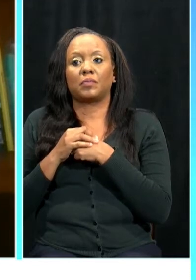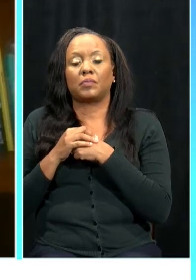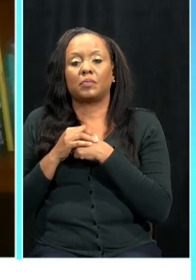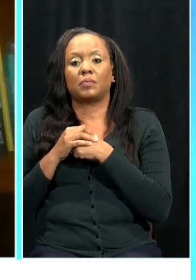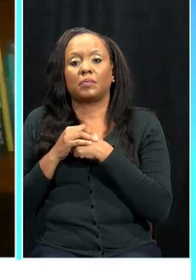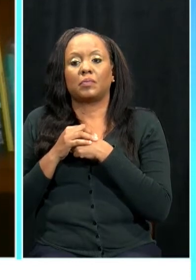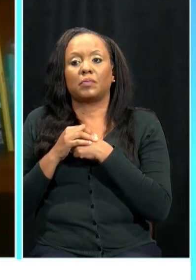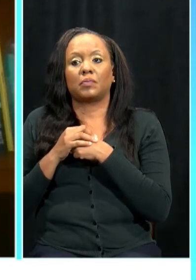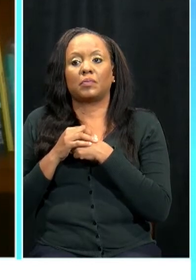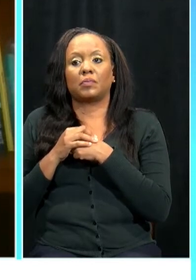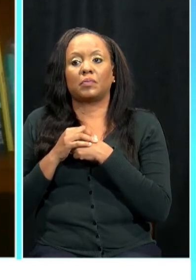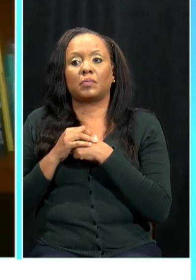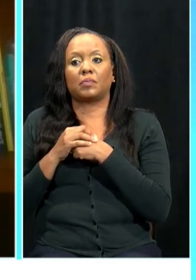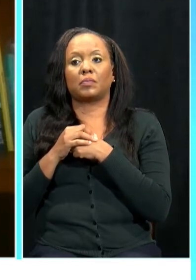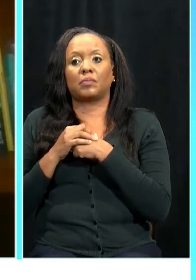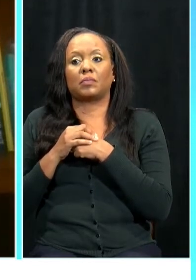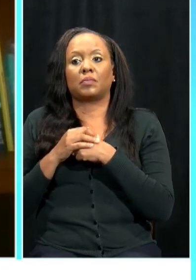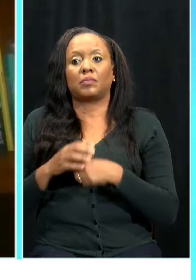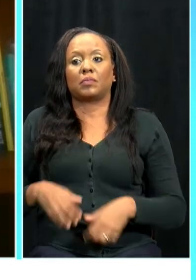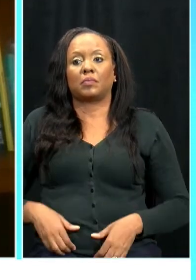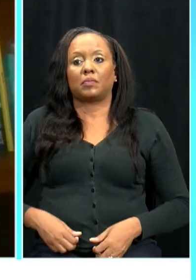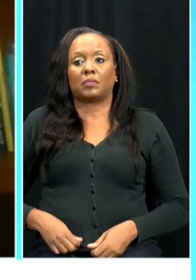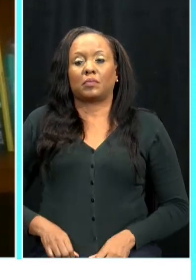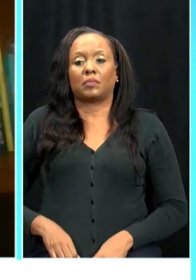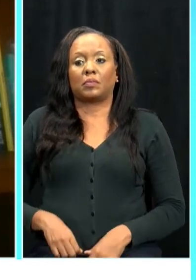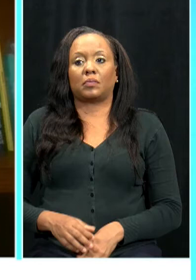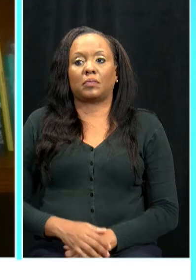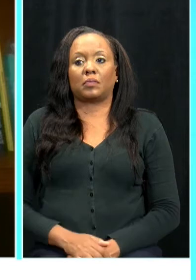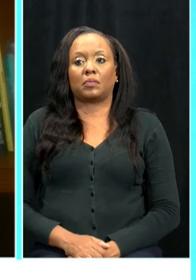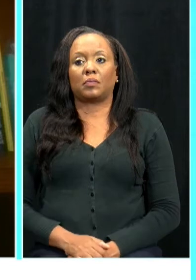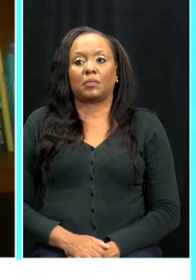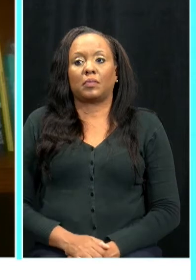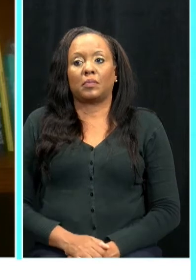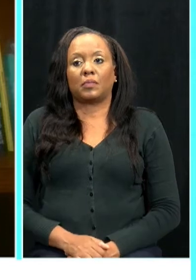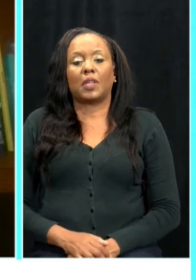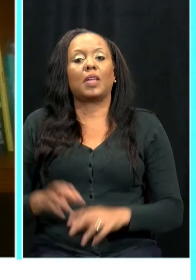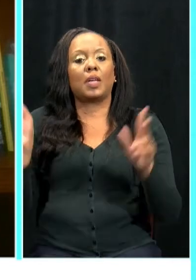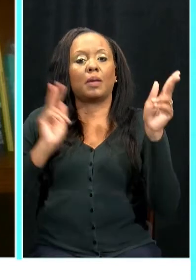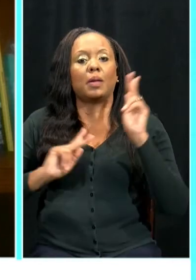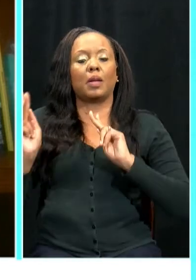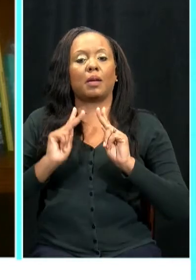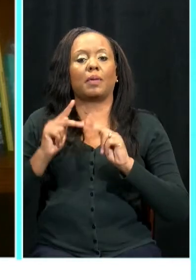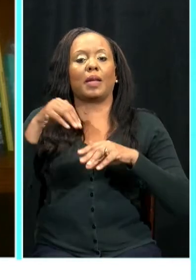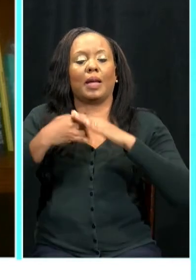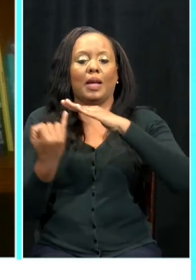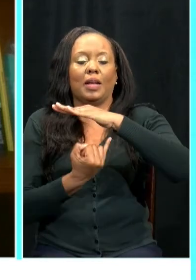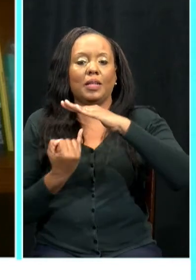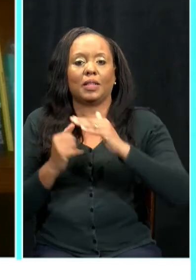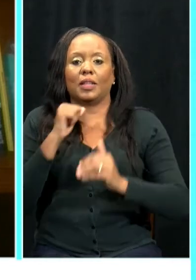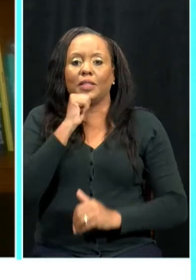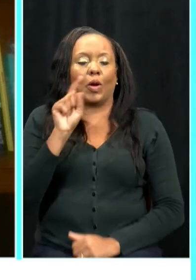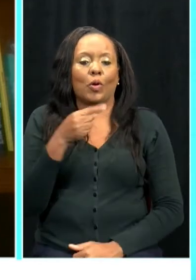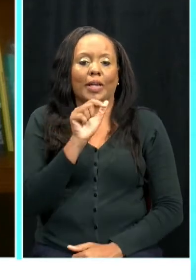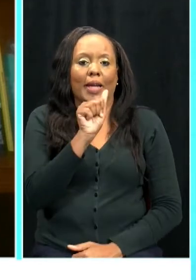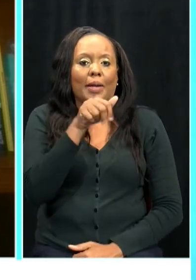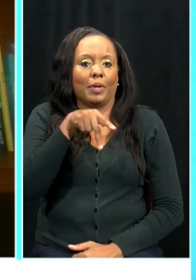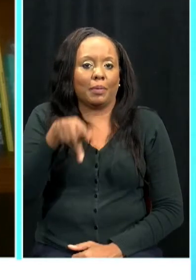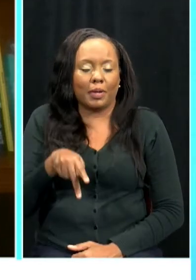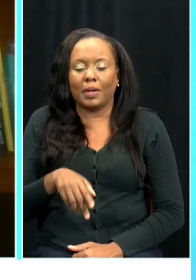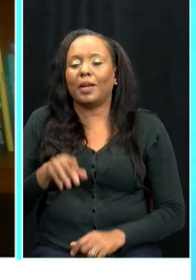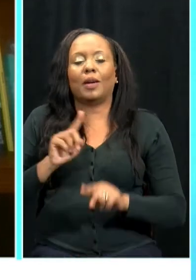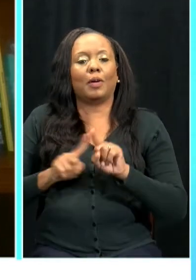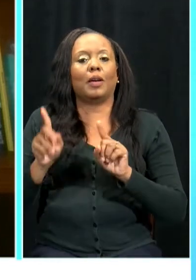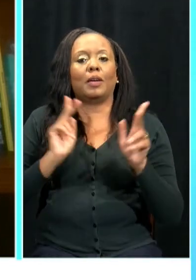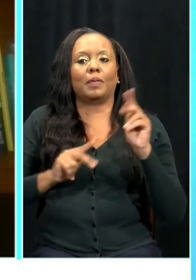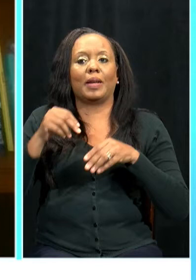isolation are not DLP or APP only. So there'll be BLPs in isolation as well. And I would also just say to this Ms. Jills